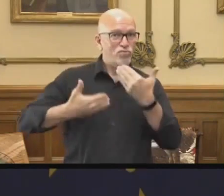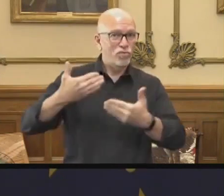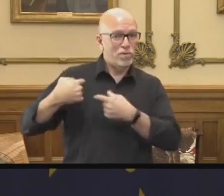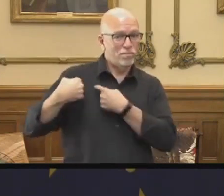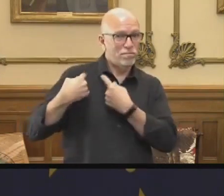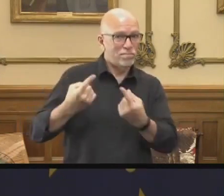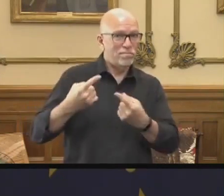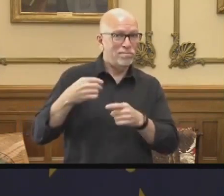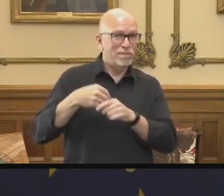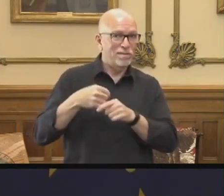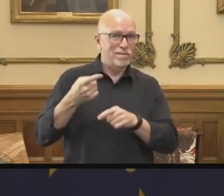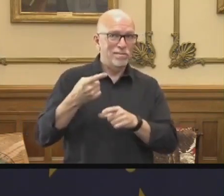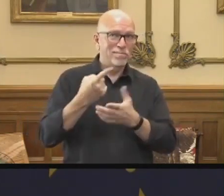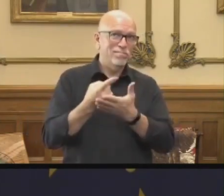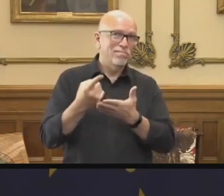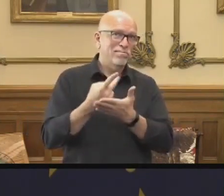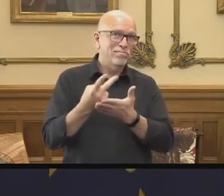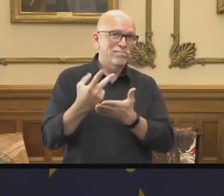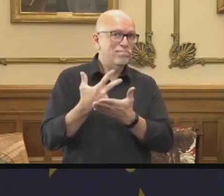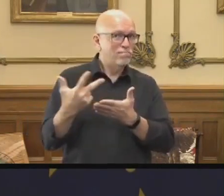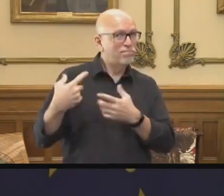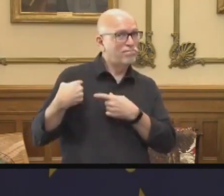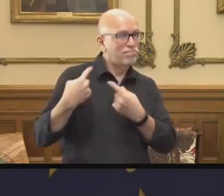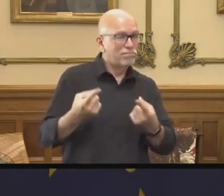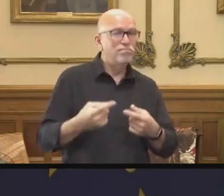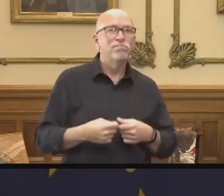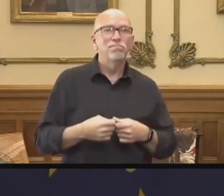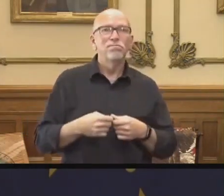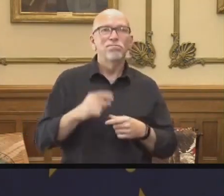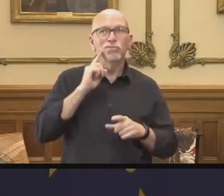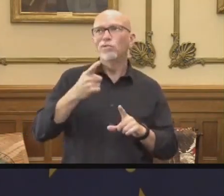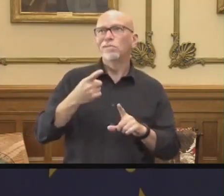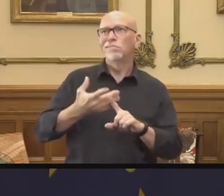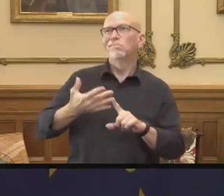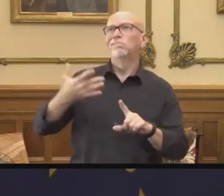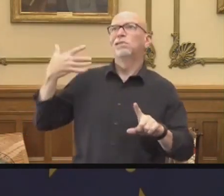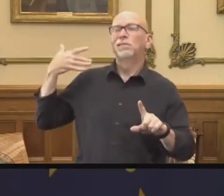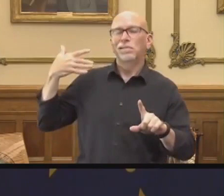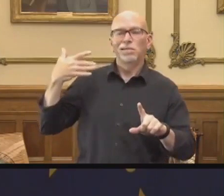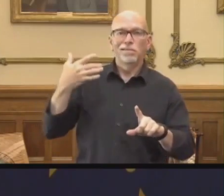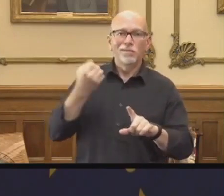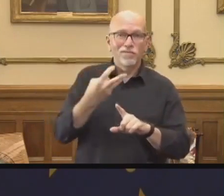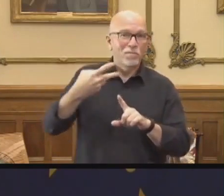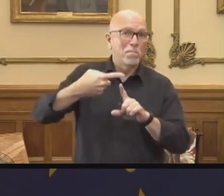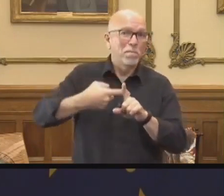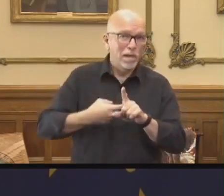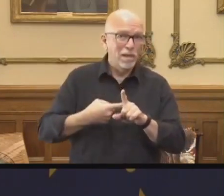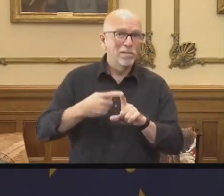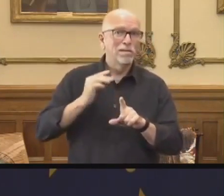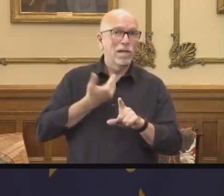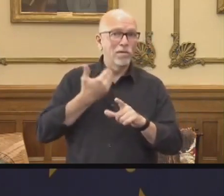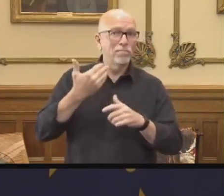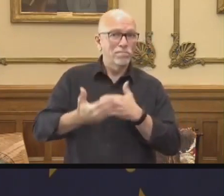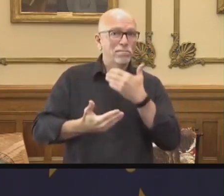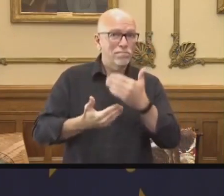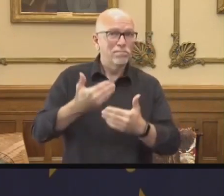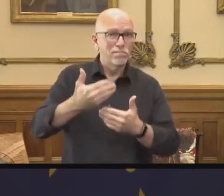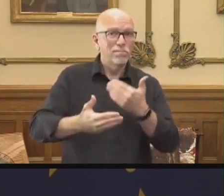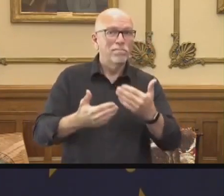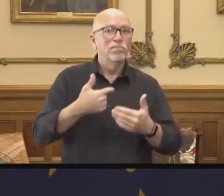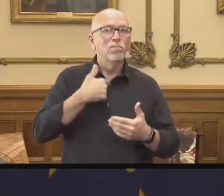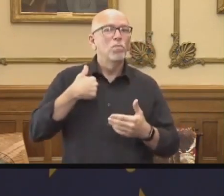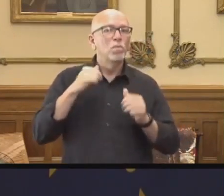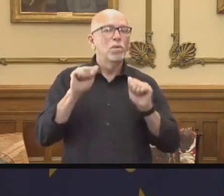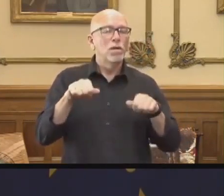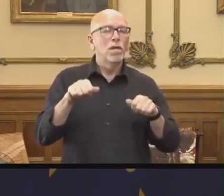over the last, not 1 week, 2 weeks, 3 weeks, but going back now for a few months, as that steady progression has occurred, we'll be